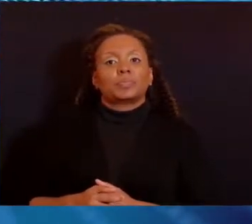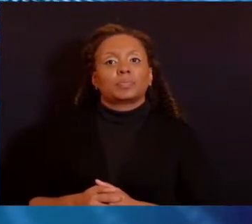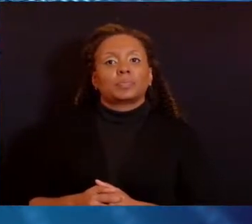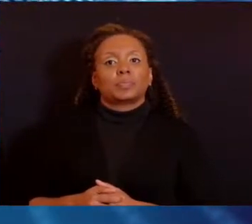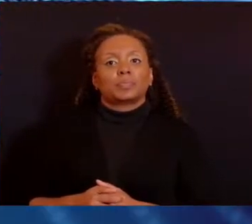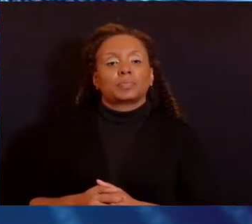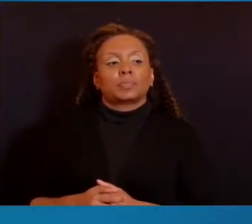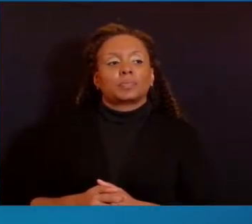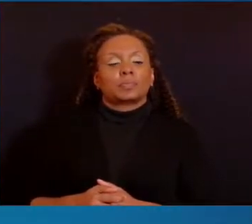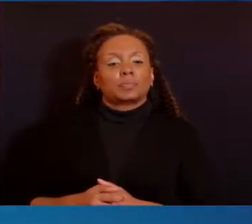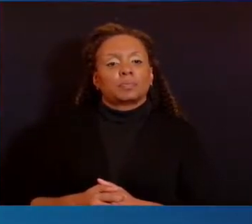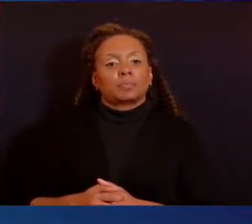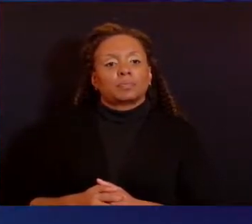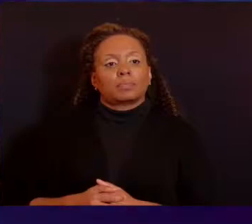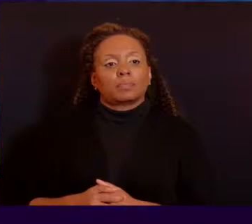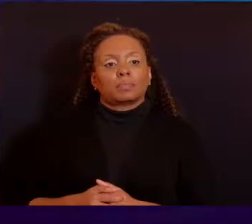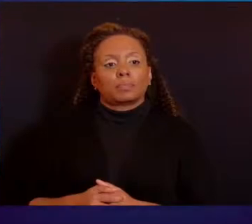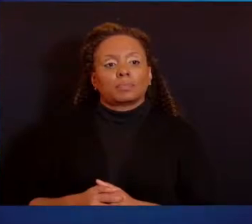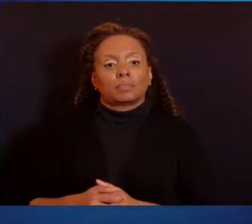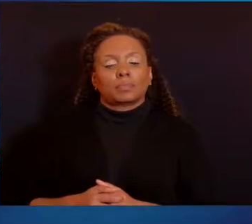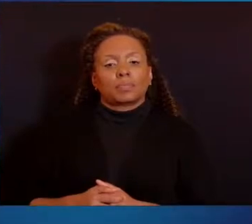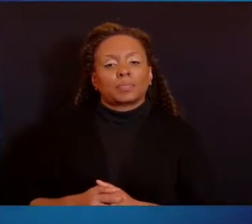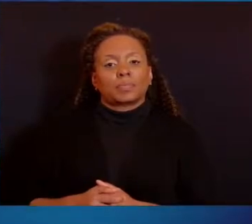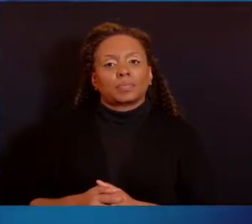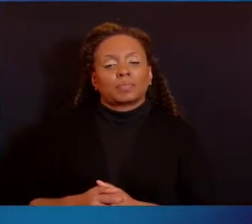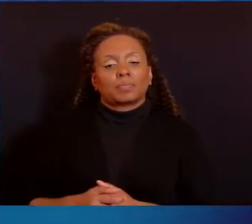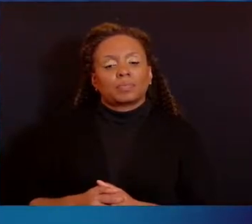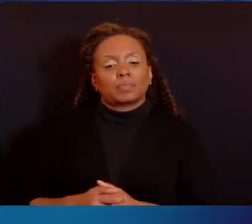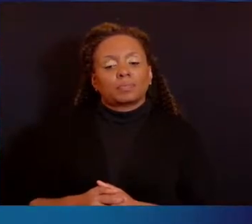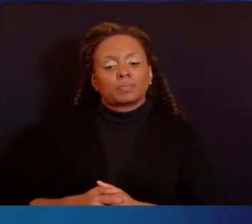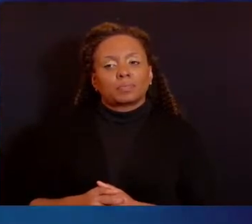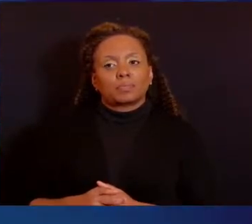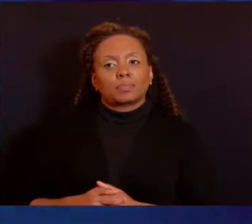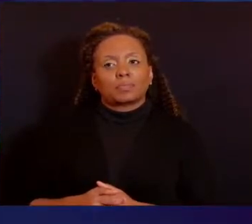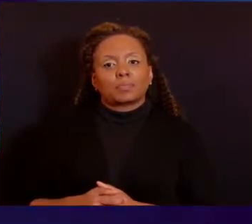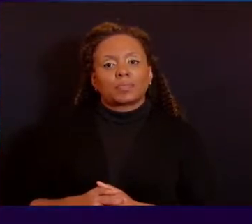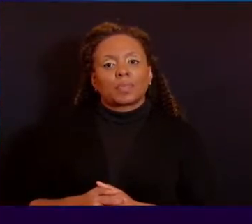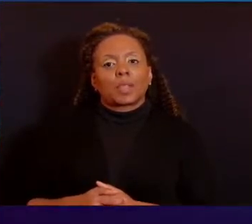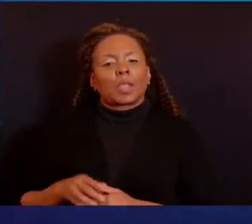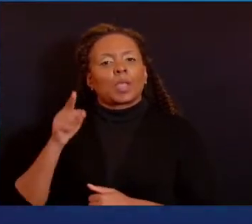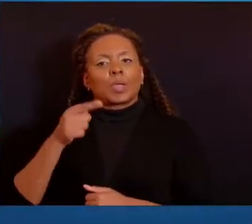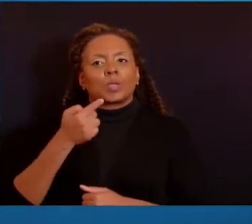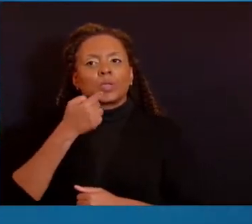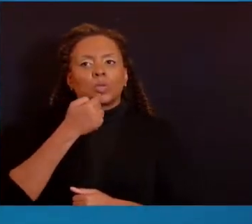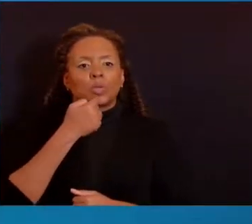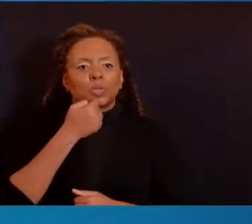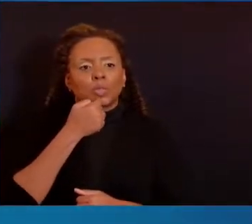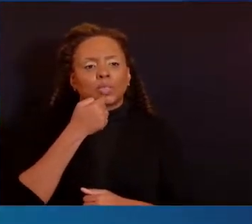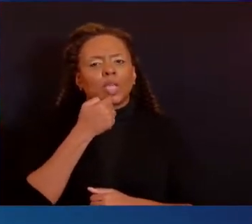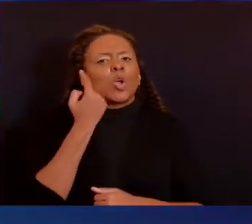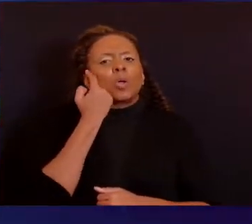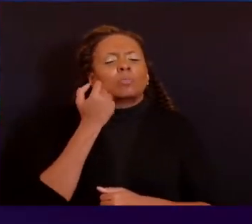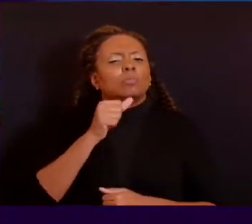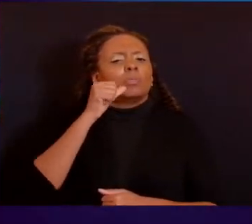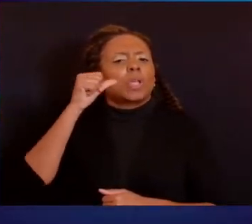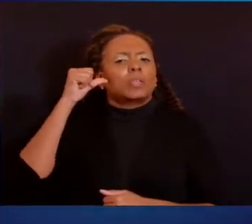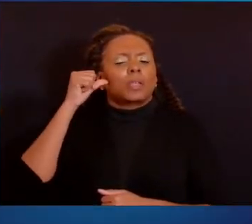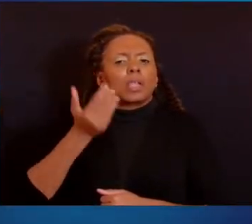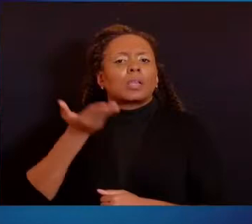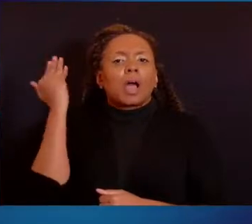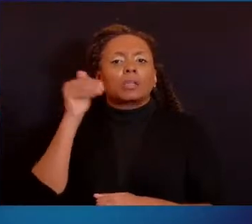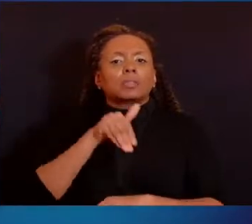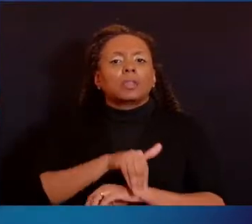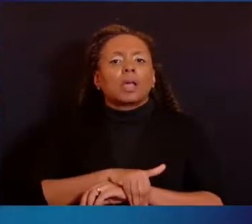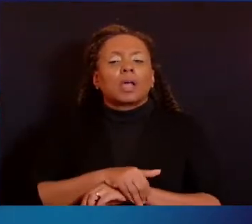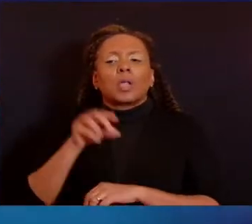have spoken about the significantly fast movement of this system after it was just over 150